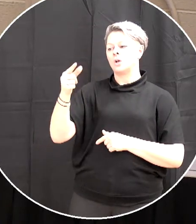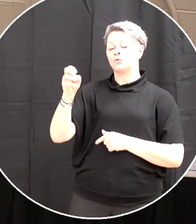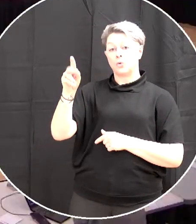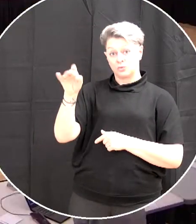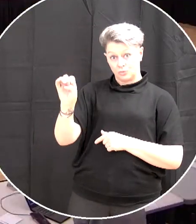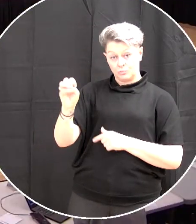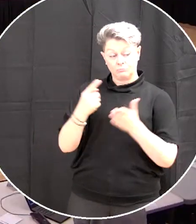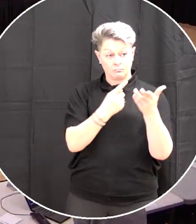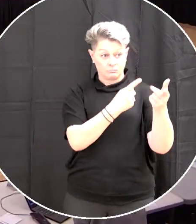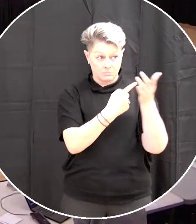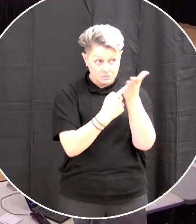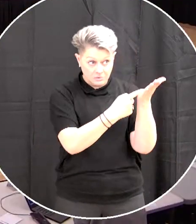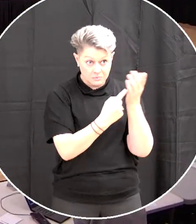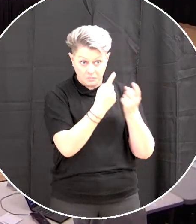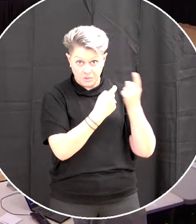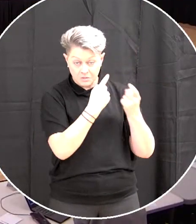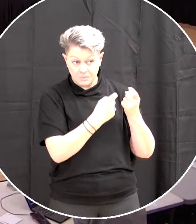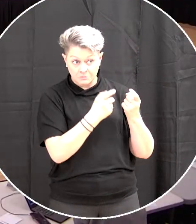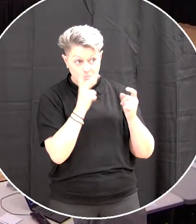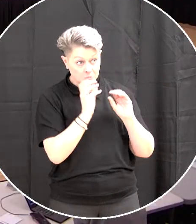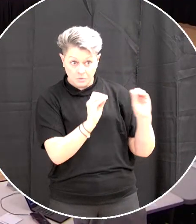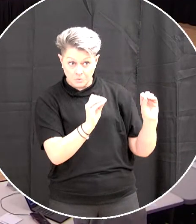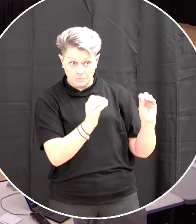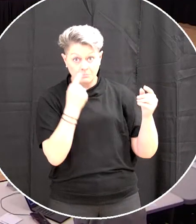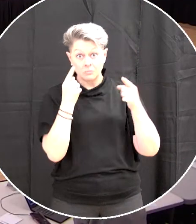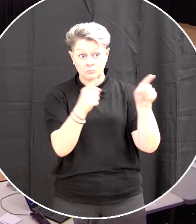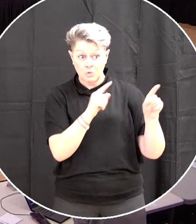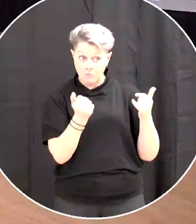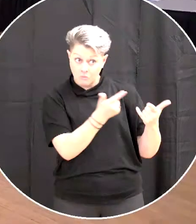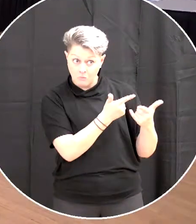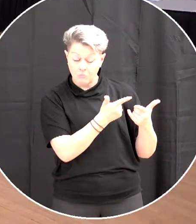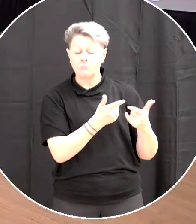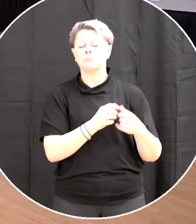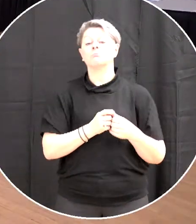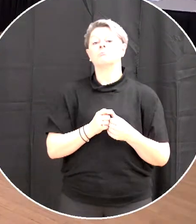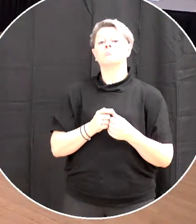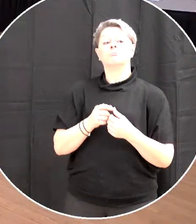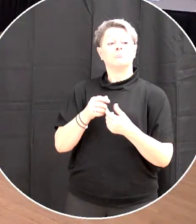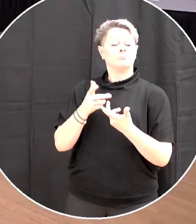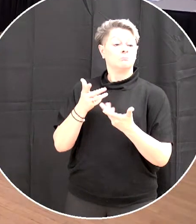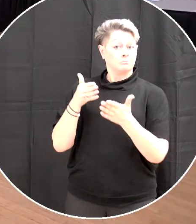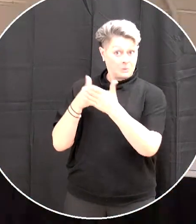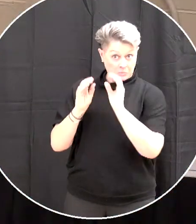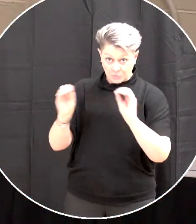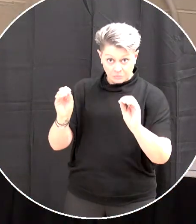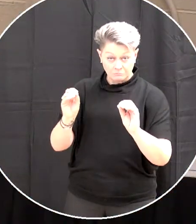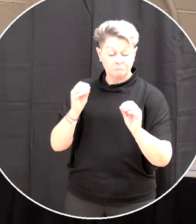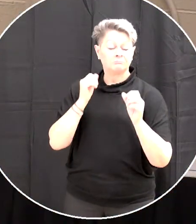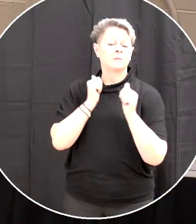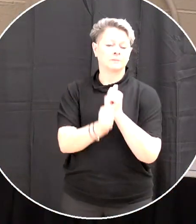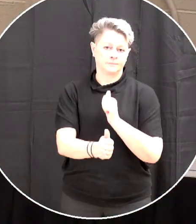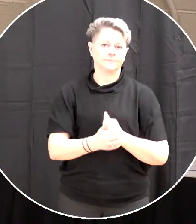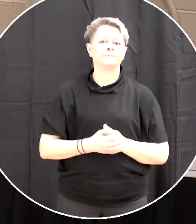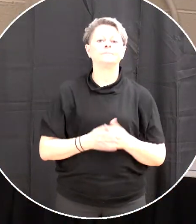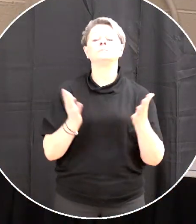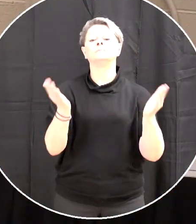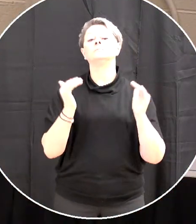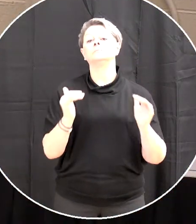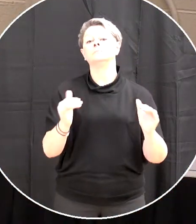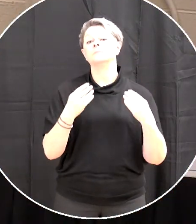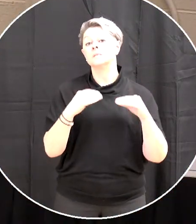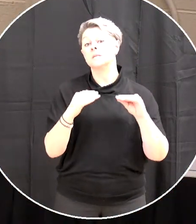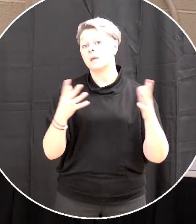Discussion, questions? Hearing none. All in favor? Aye. Those against? Motion carries. And the next one is the